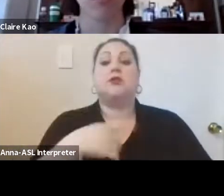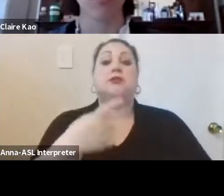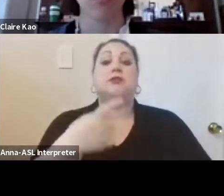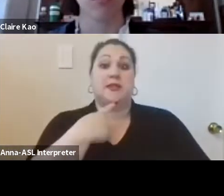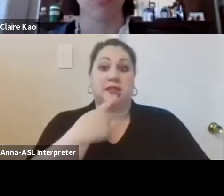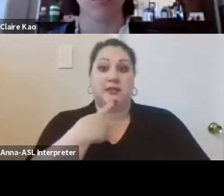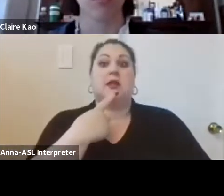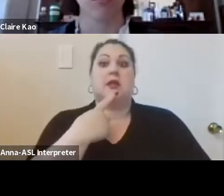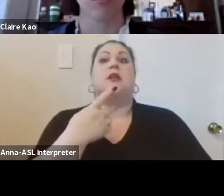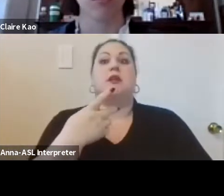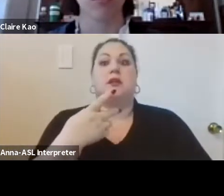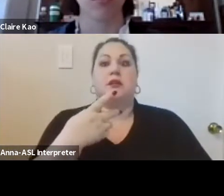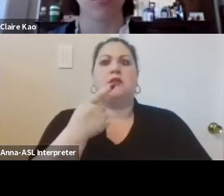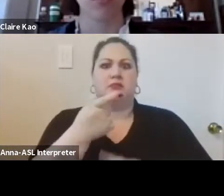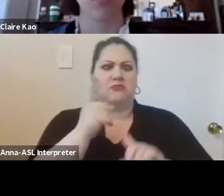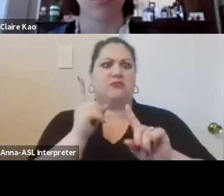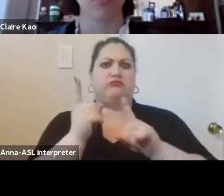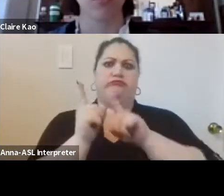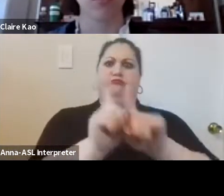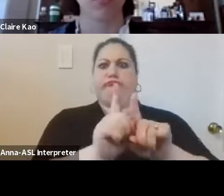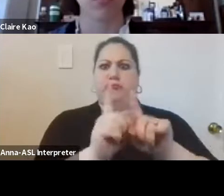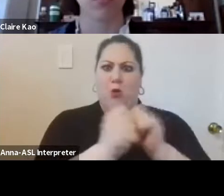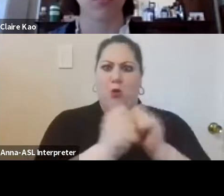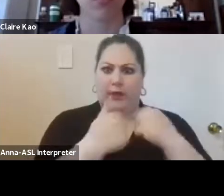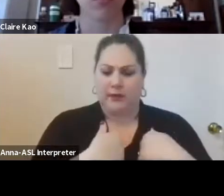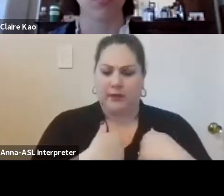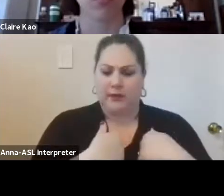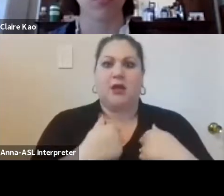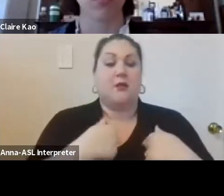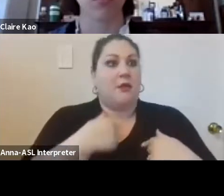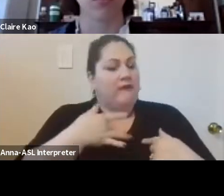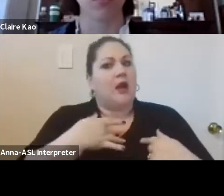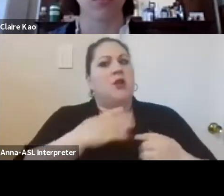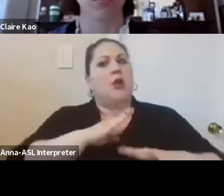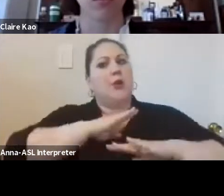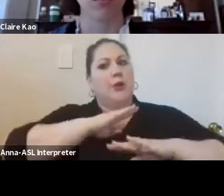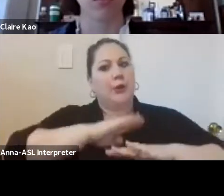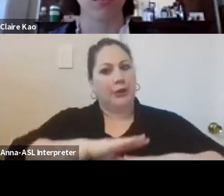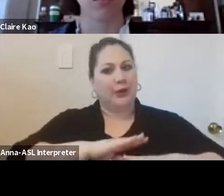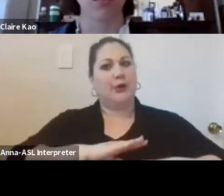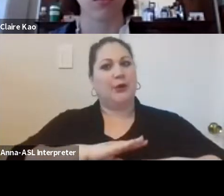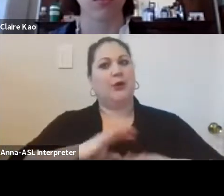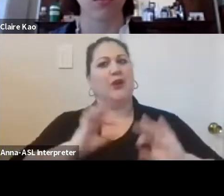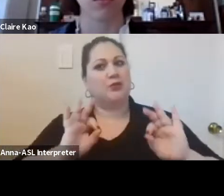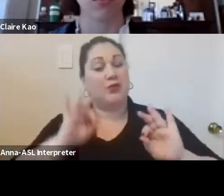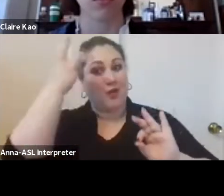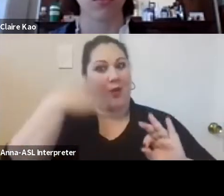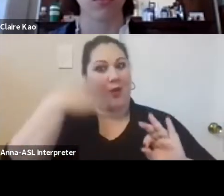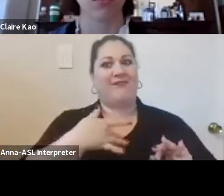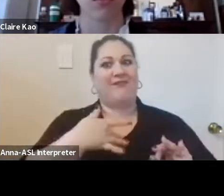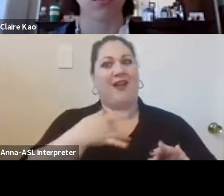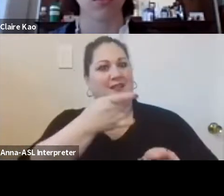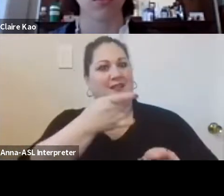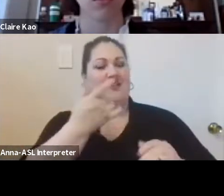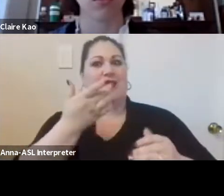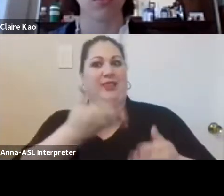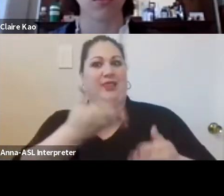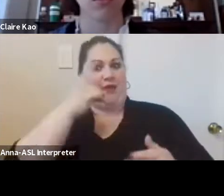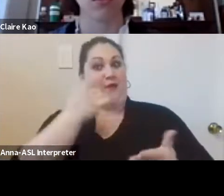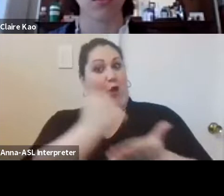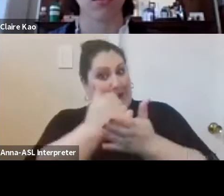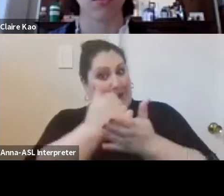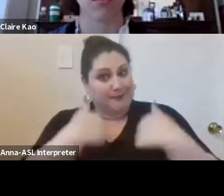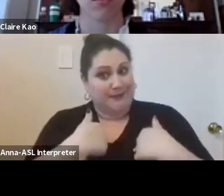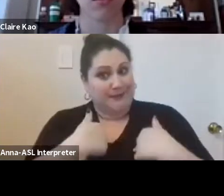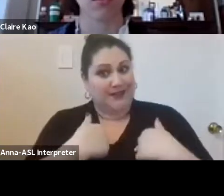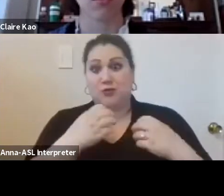And I remember when I saw him, I felt relief because I felt as if he was there to rescue me. And so I didn't question him. I went with